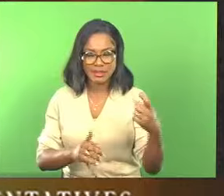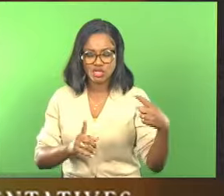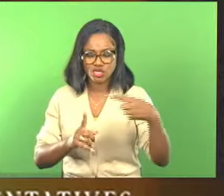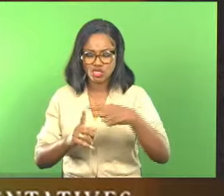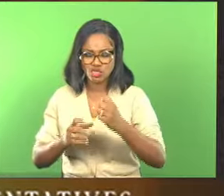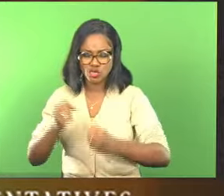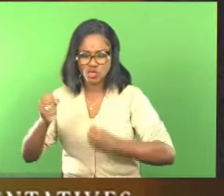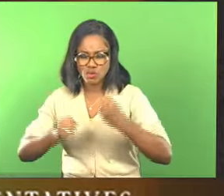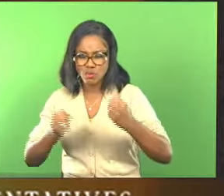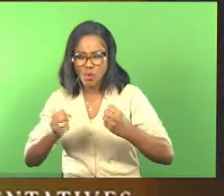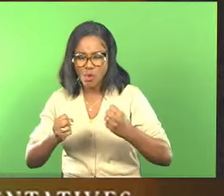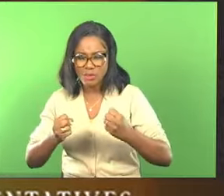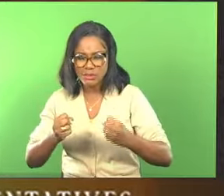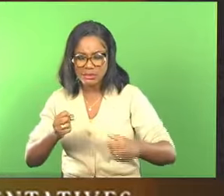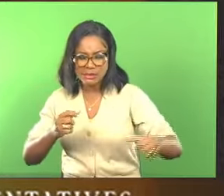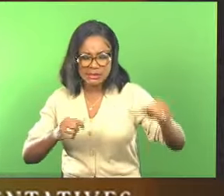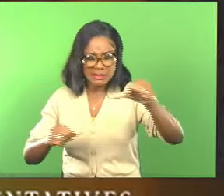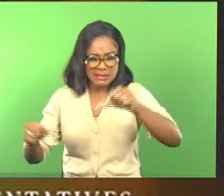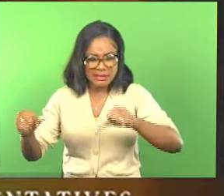startups to science,